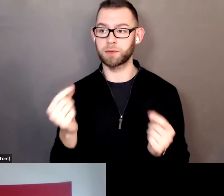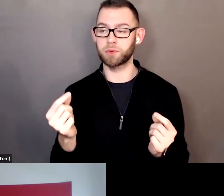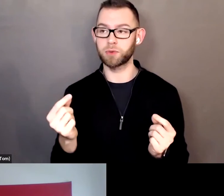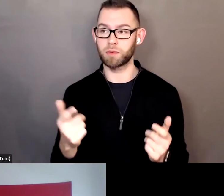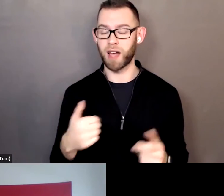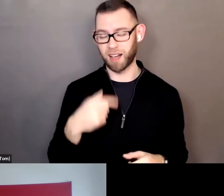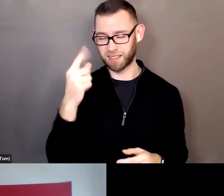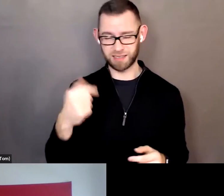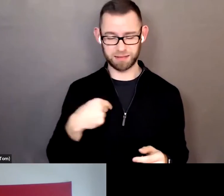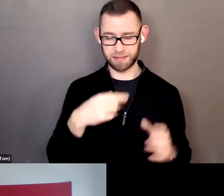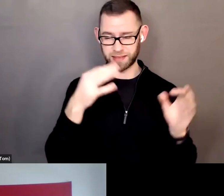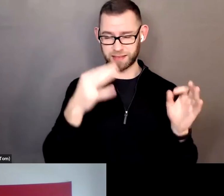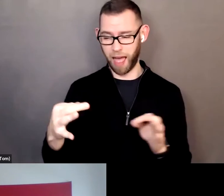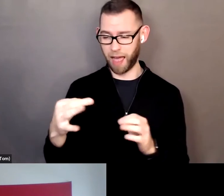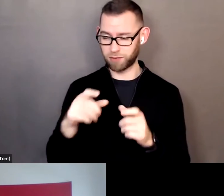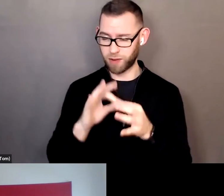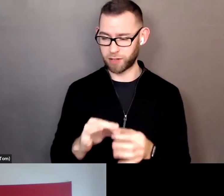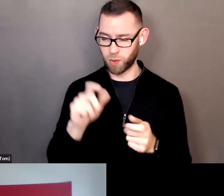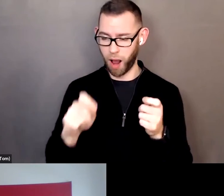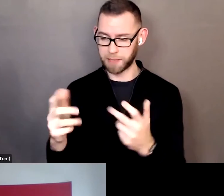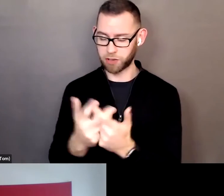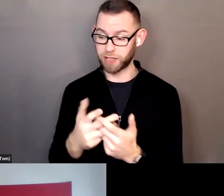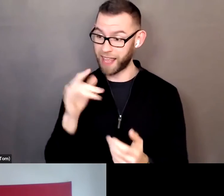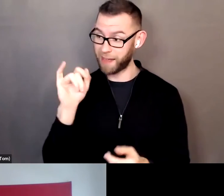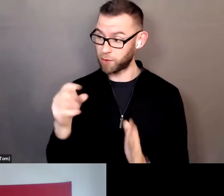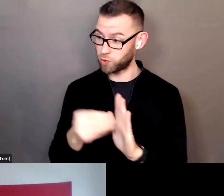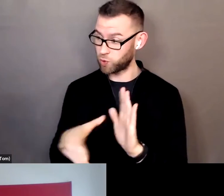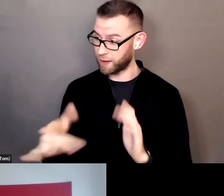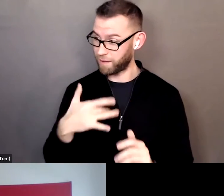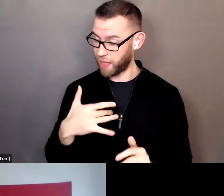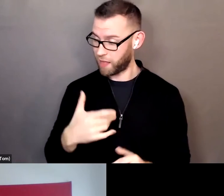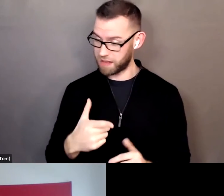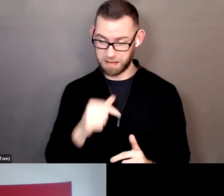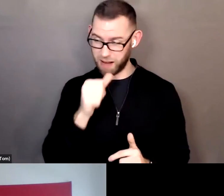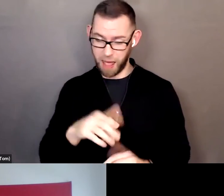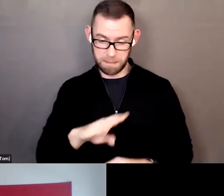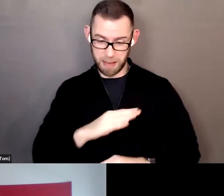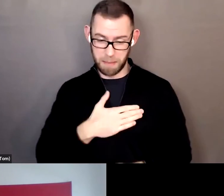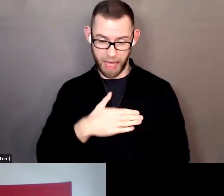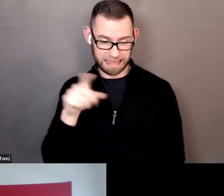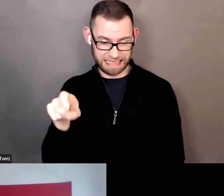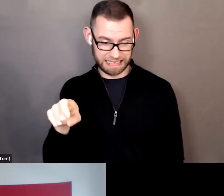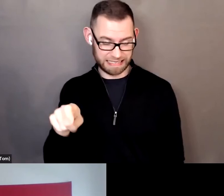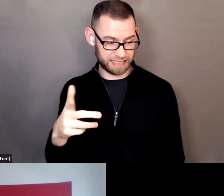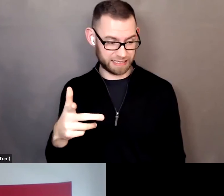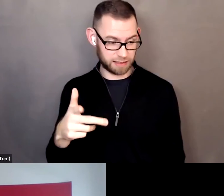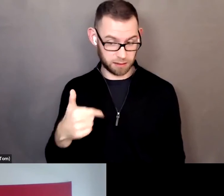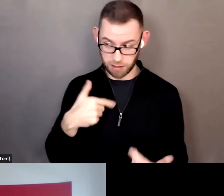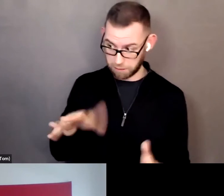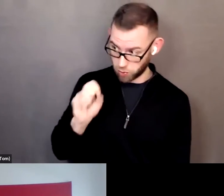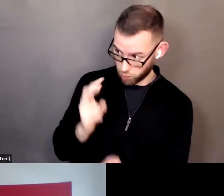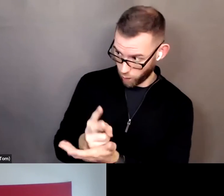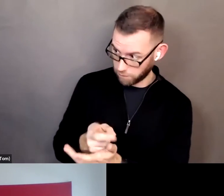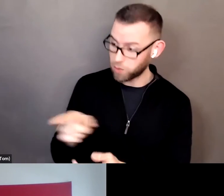about accommodations. And if a student says that they feel like their needs are not being met by the accommodations they got approved by the office, they